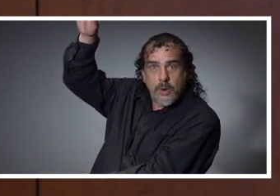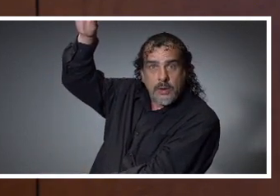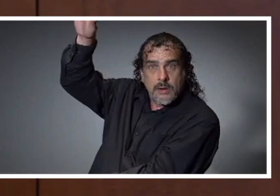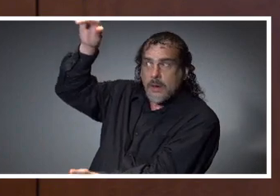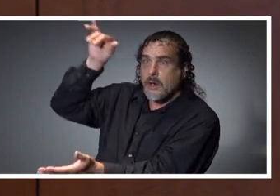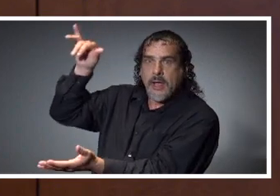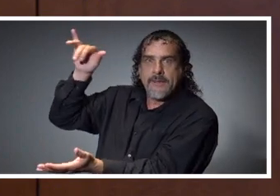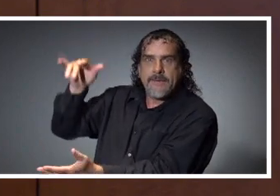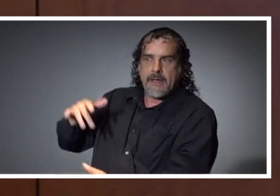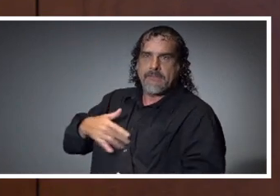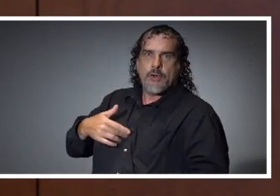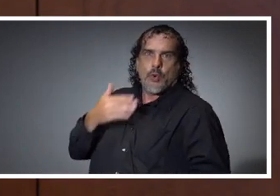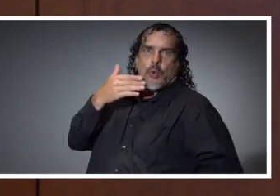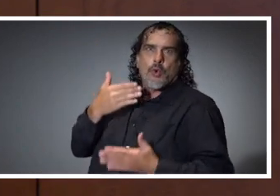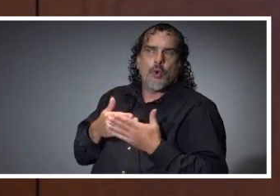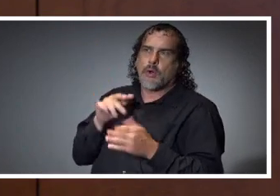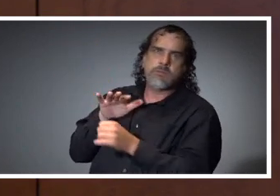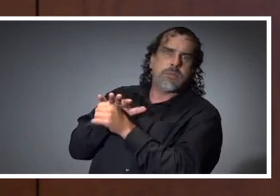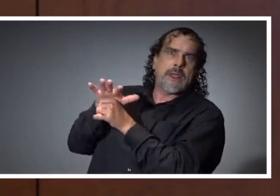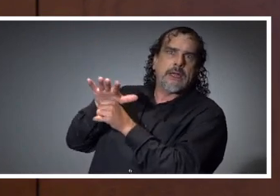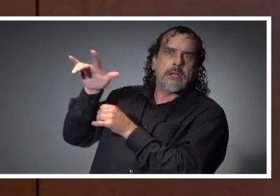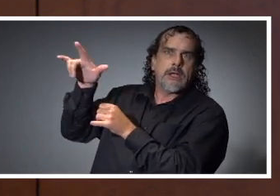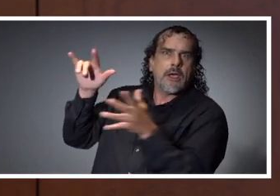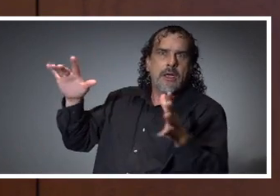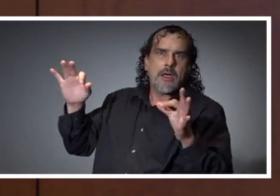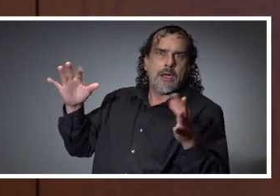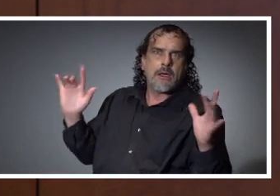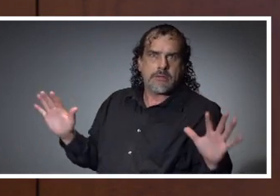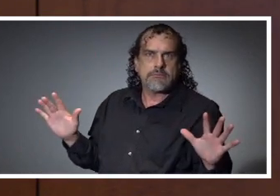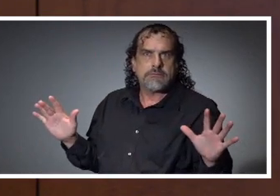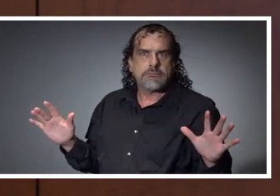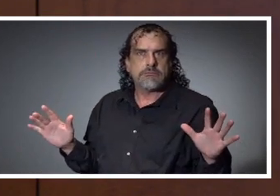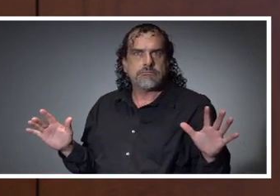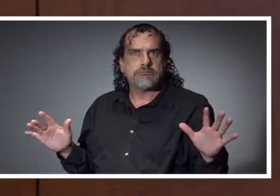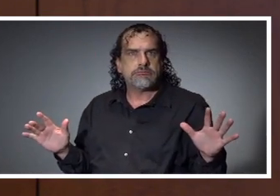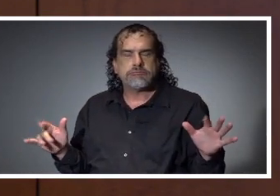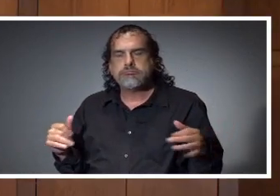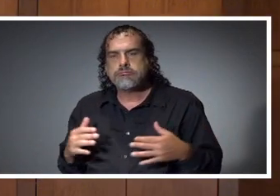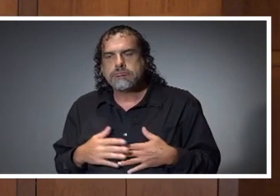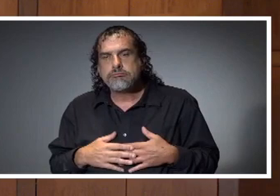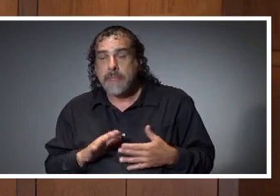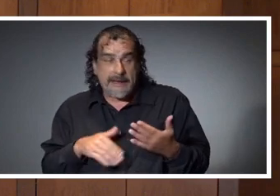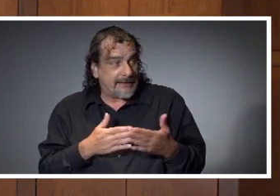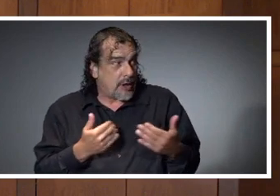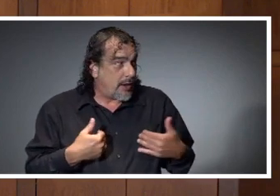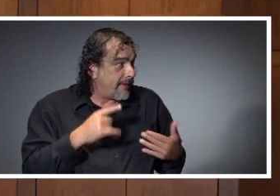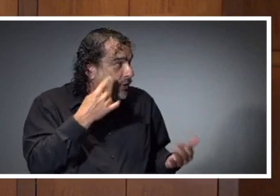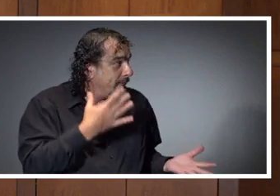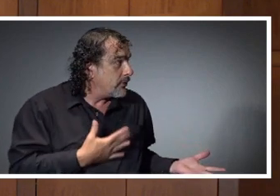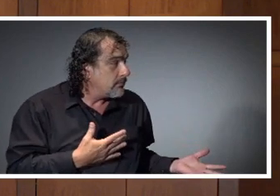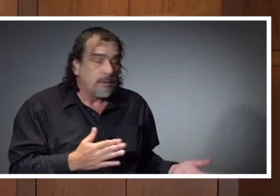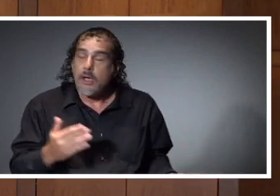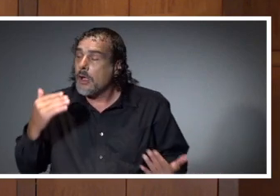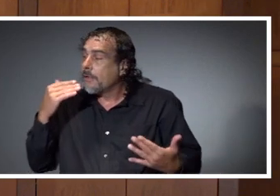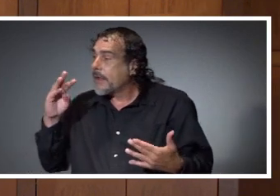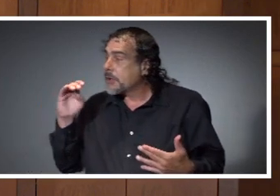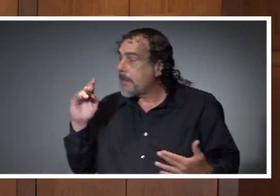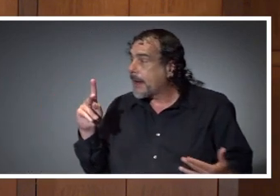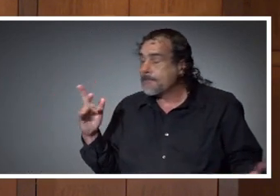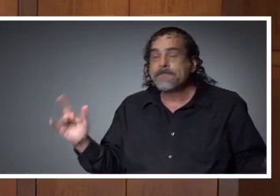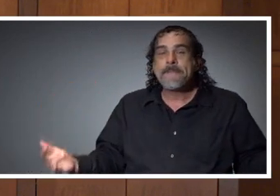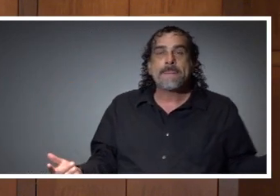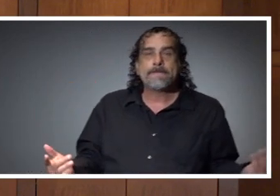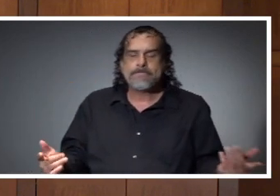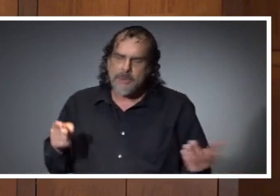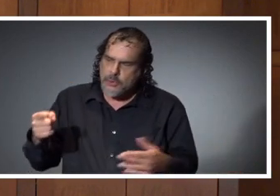is an awesome feeling to be able to have that comfort and that security. Sir, that's all I have for today. Thank you, Mac. And